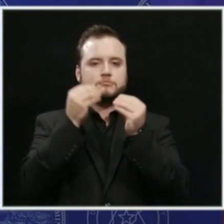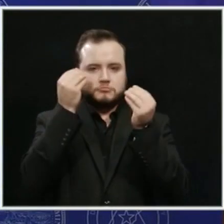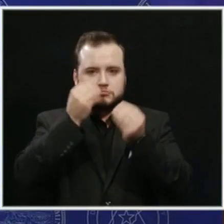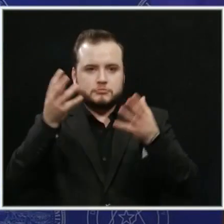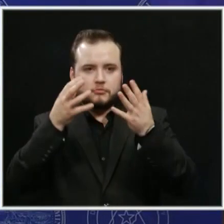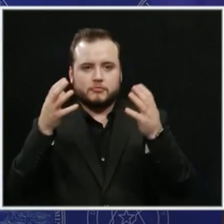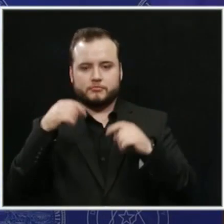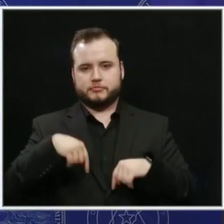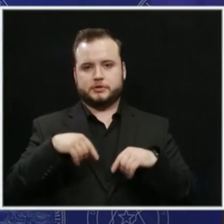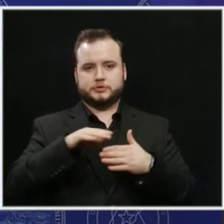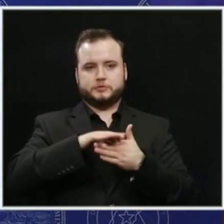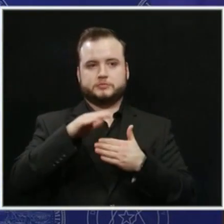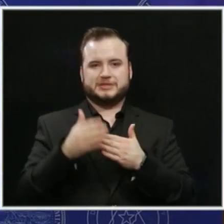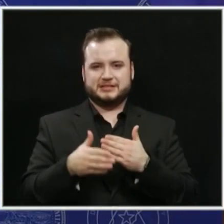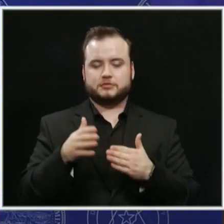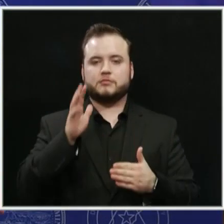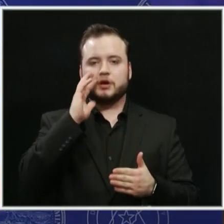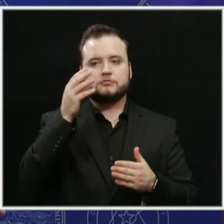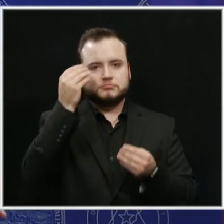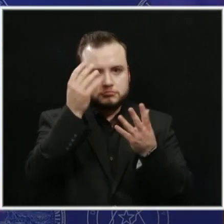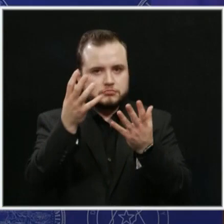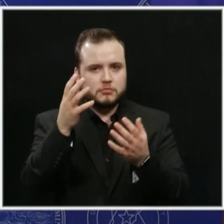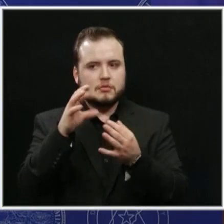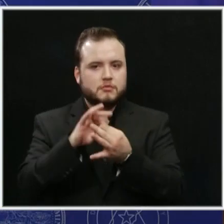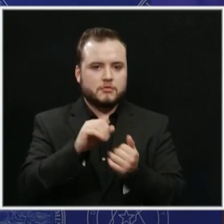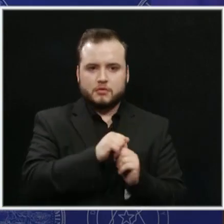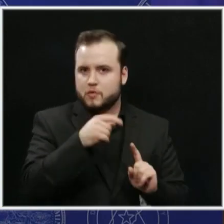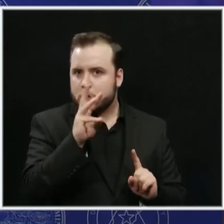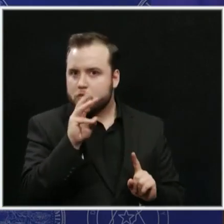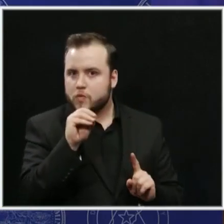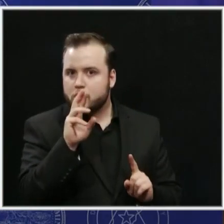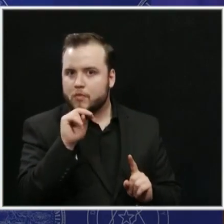situation. We'll try and get you as many updates as we can as that information becomes